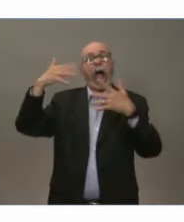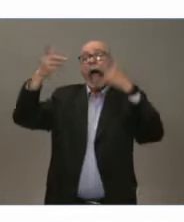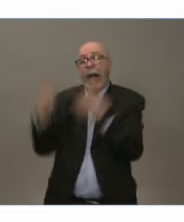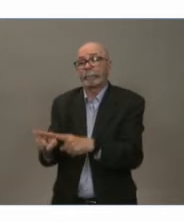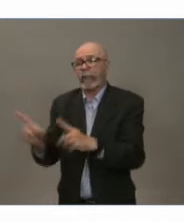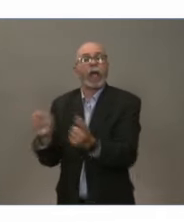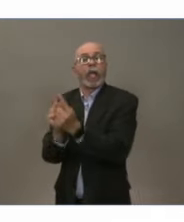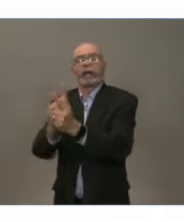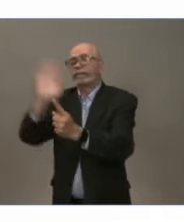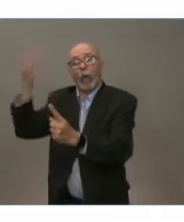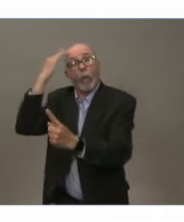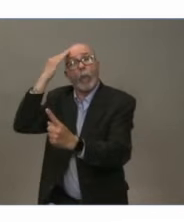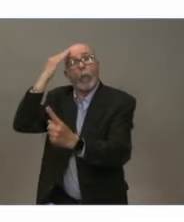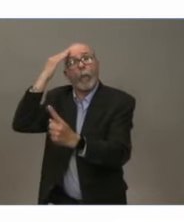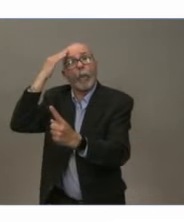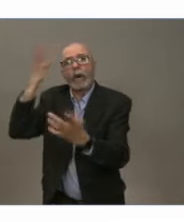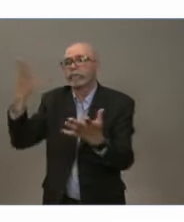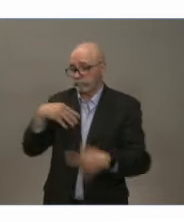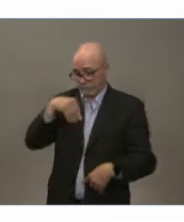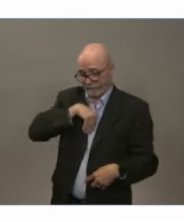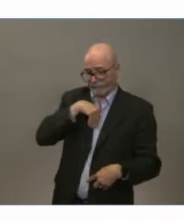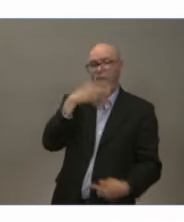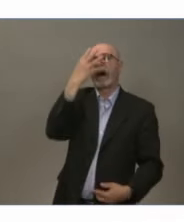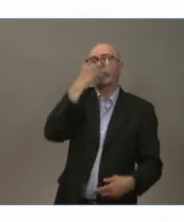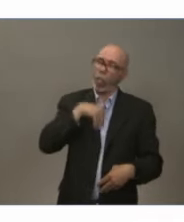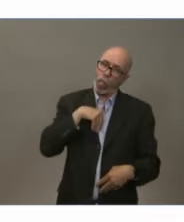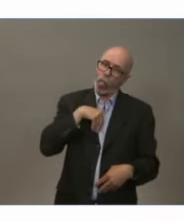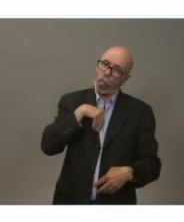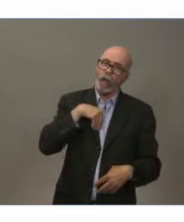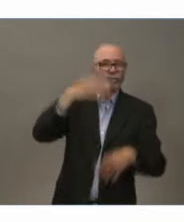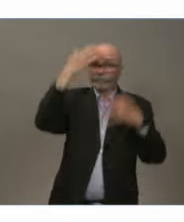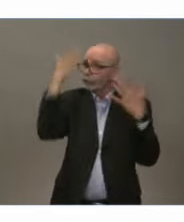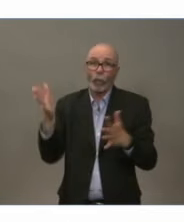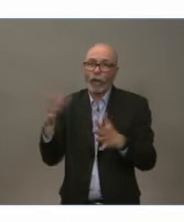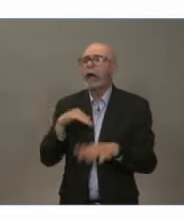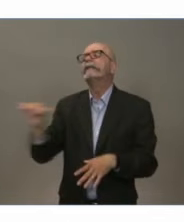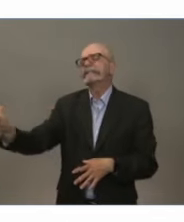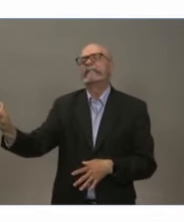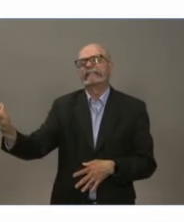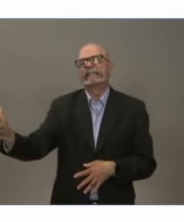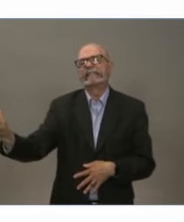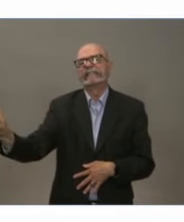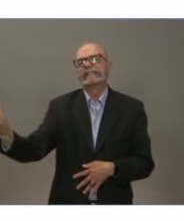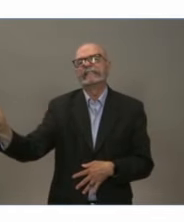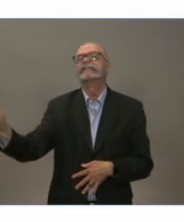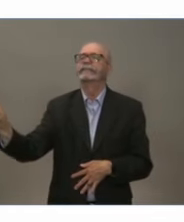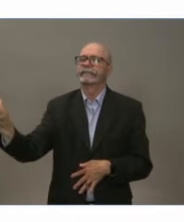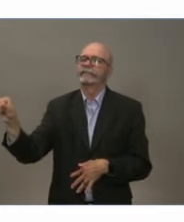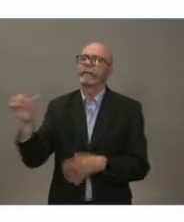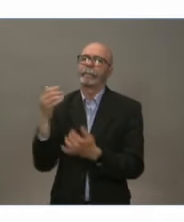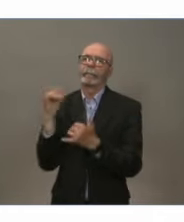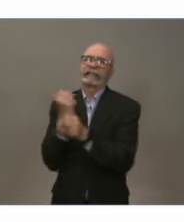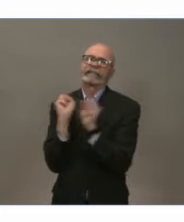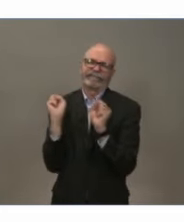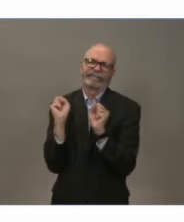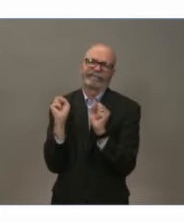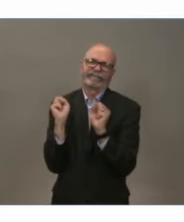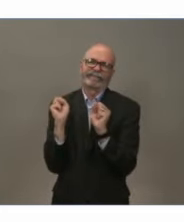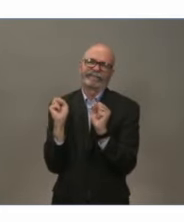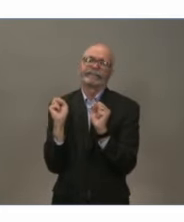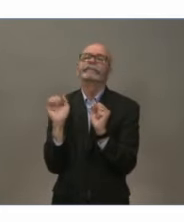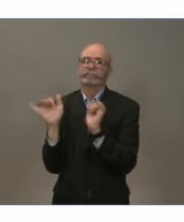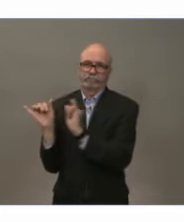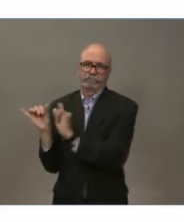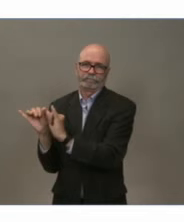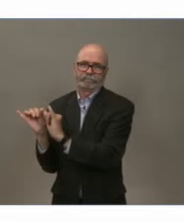to replicate itself and be produce enough virus to test positive and